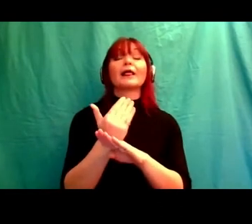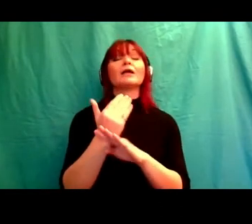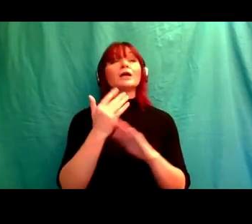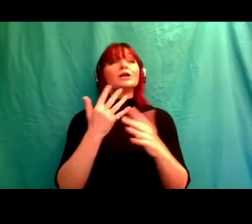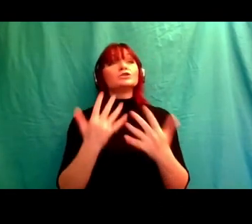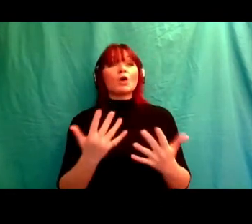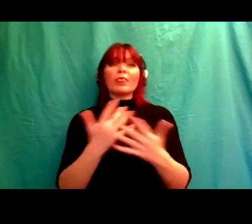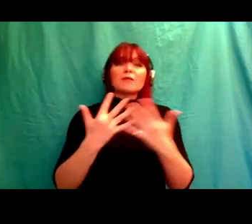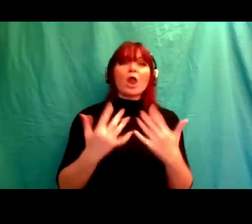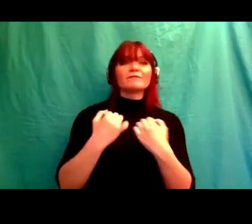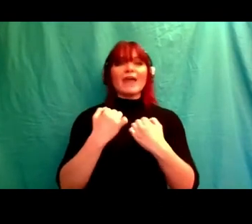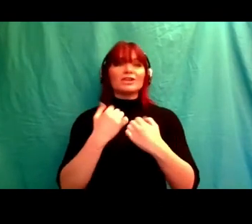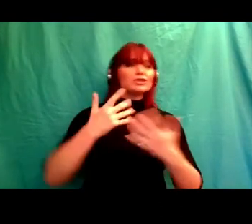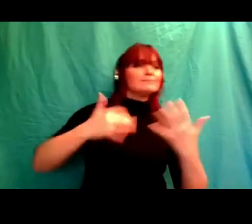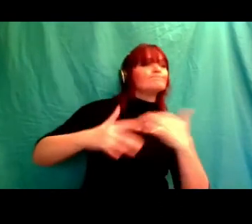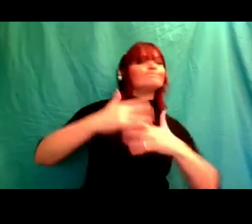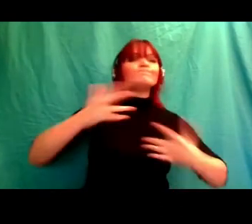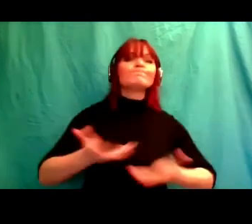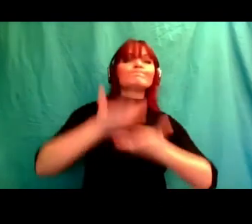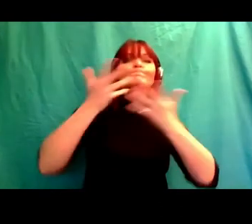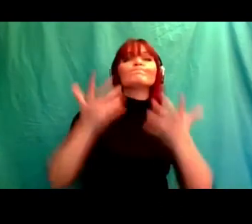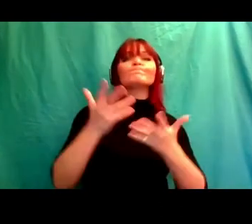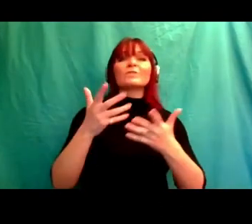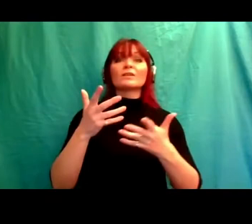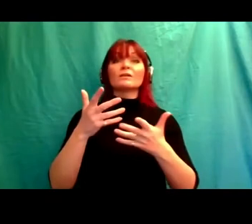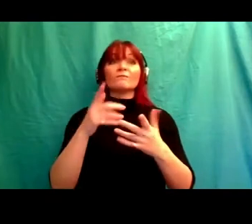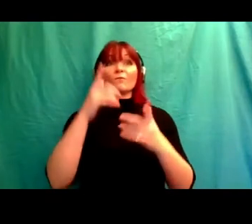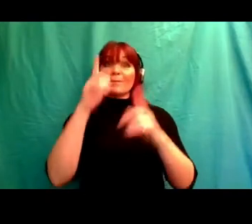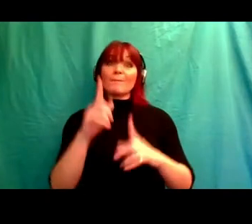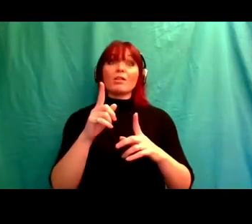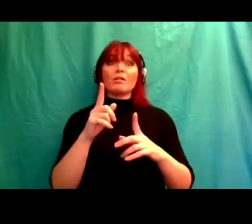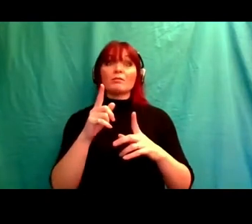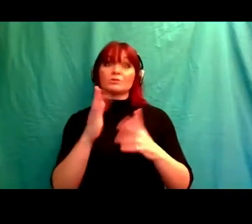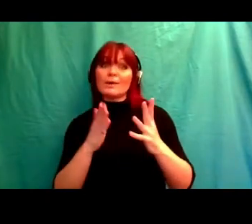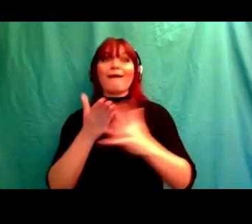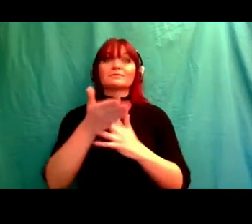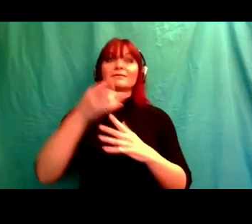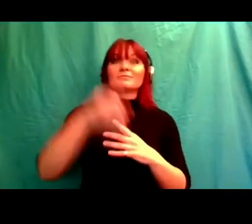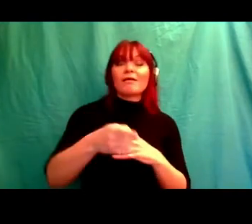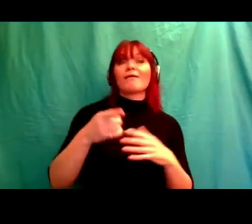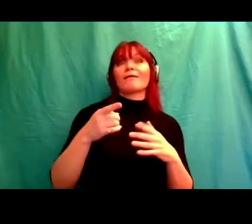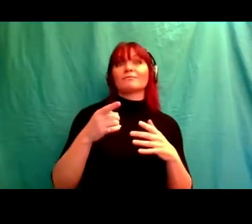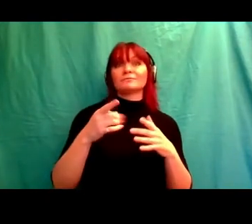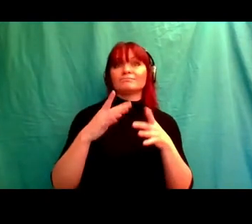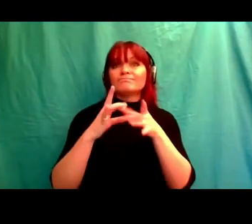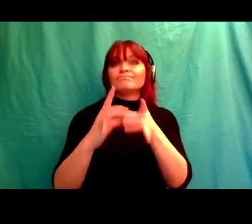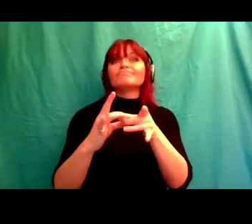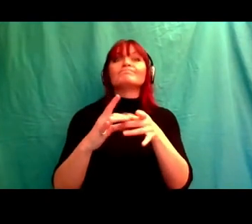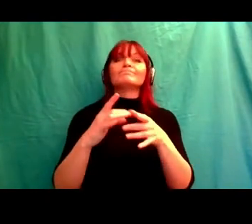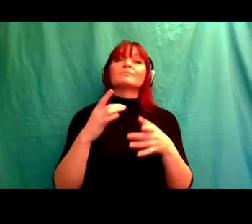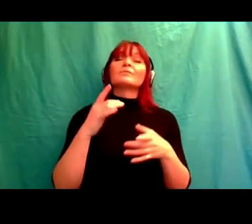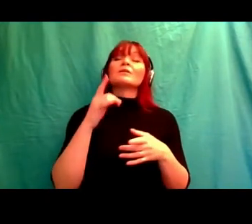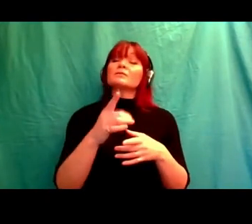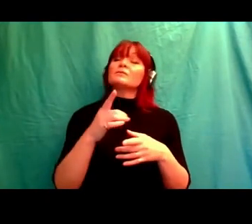energy and enthusiasm, I think, within the system for people to capitalise on that, build on that, and particularly, I think, as you said,